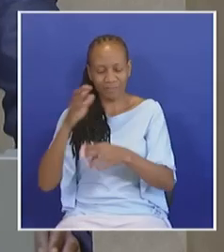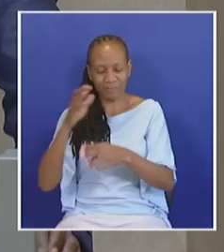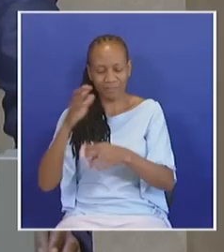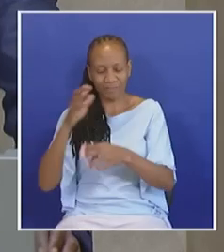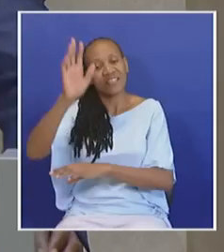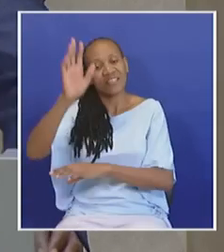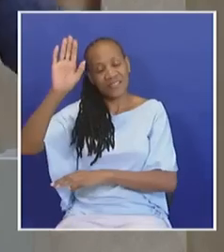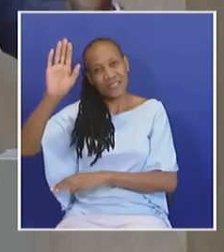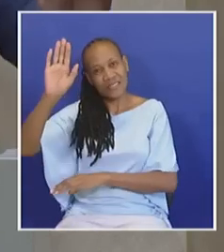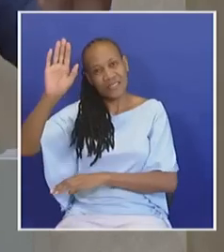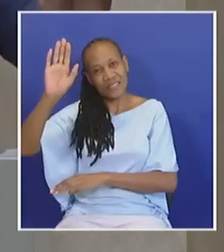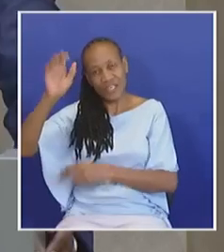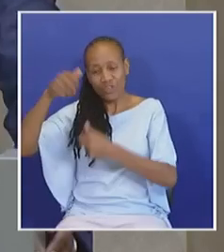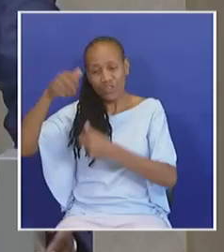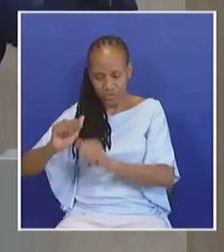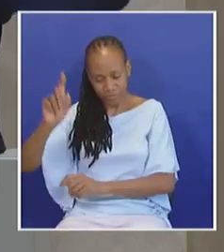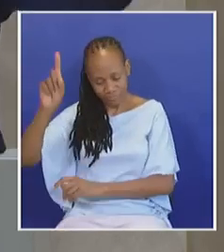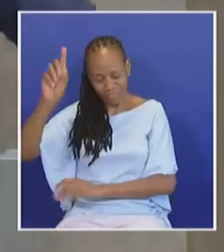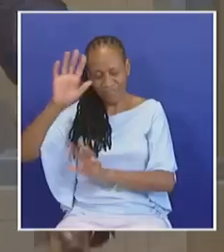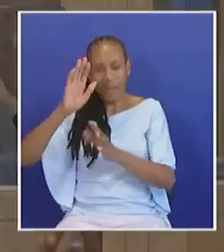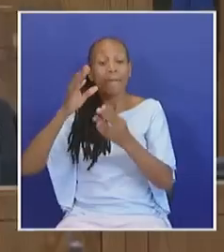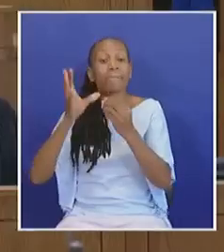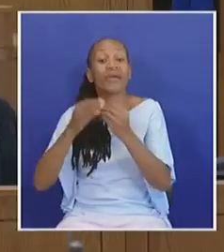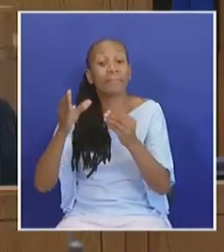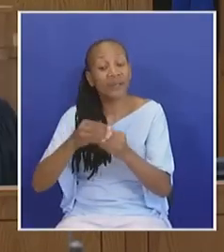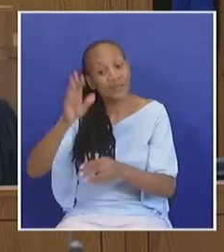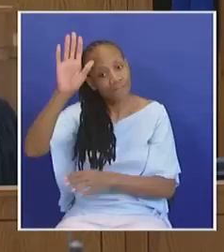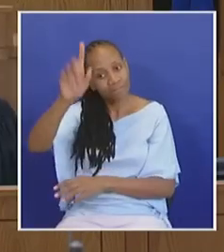the rent a vote? How can we be? Shame on you.